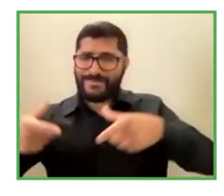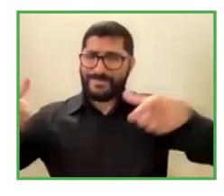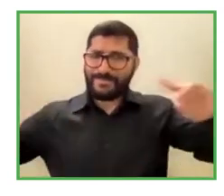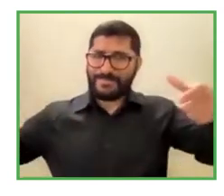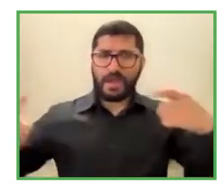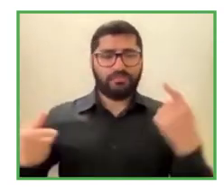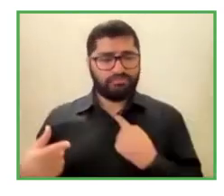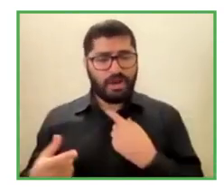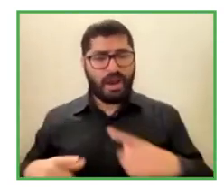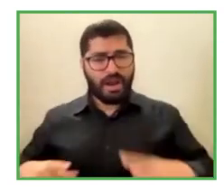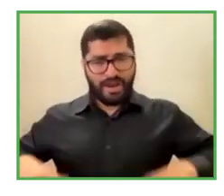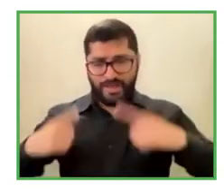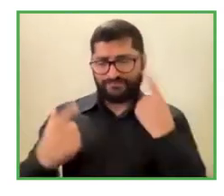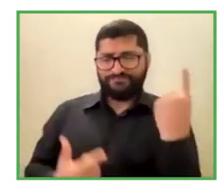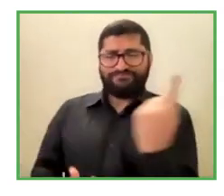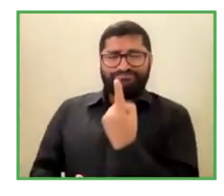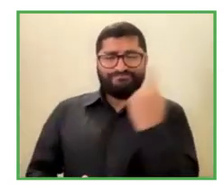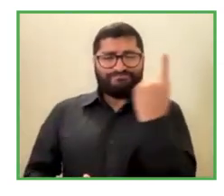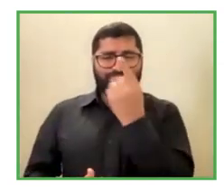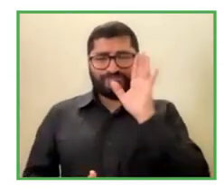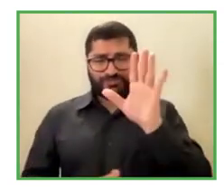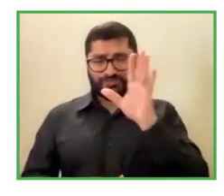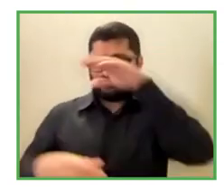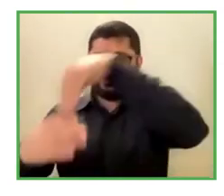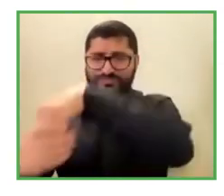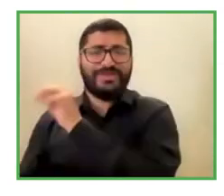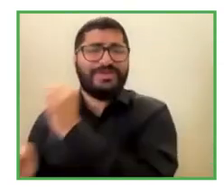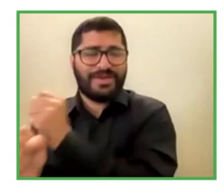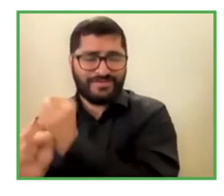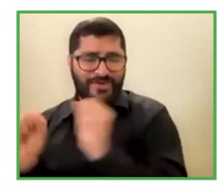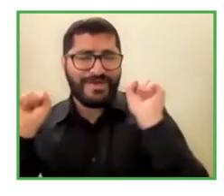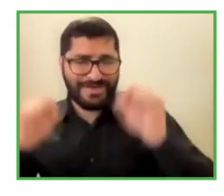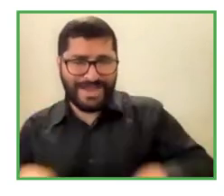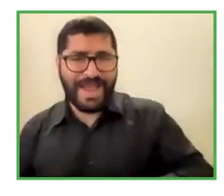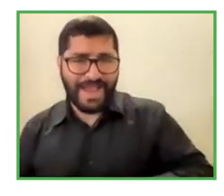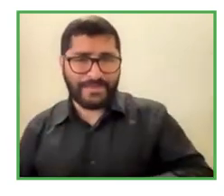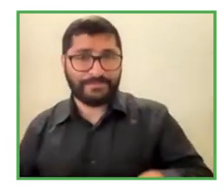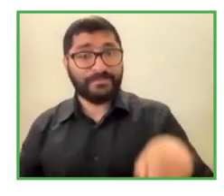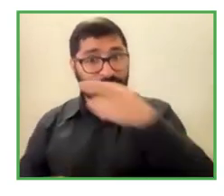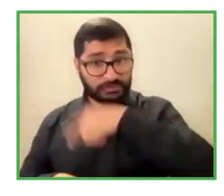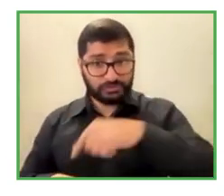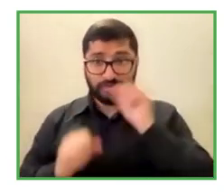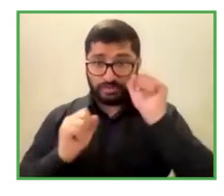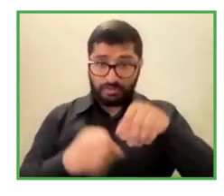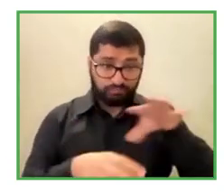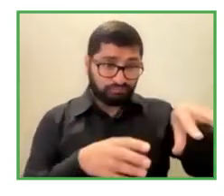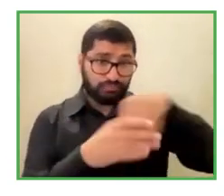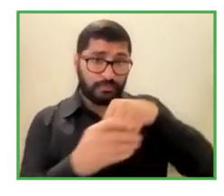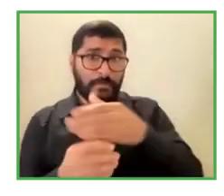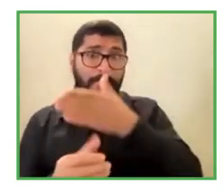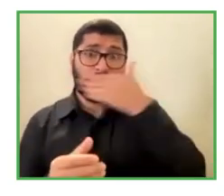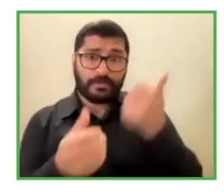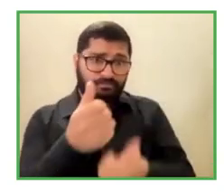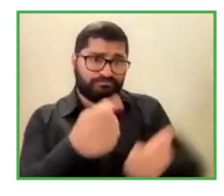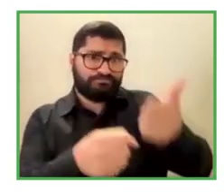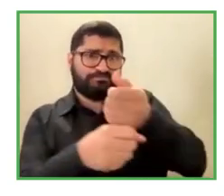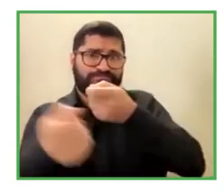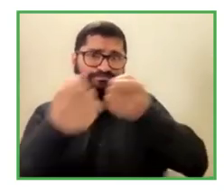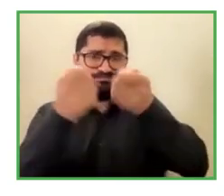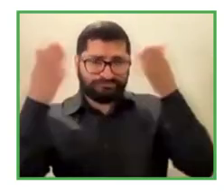job positions so that they can opt for better job positions in the labor market.